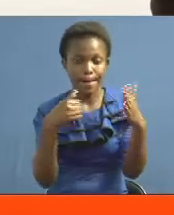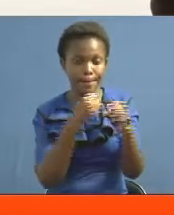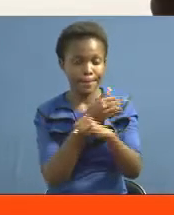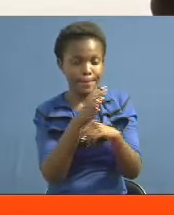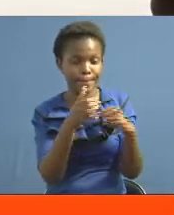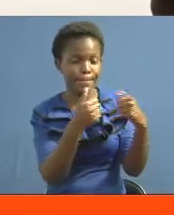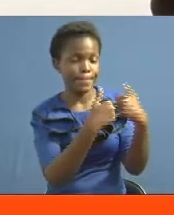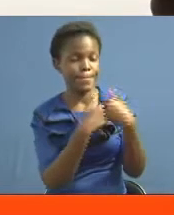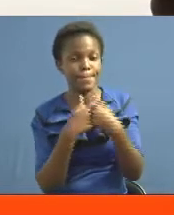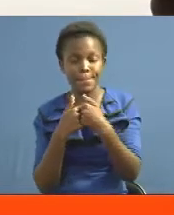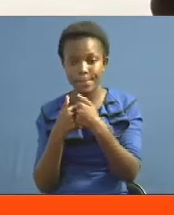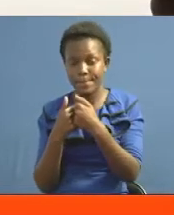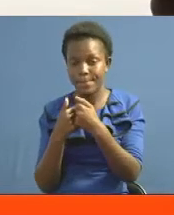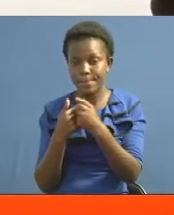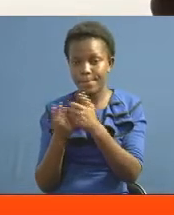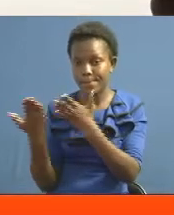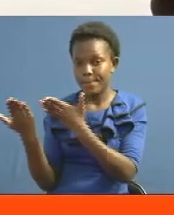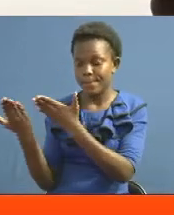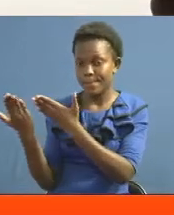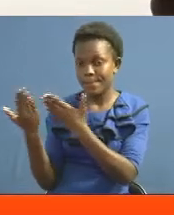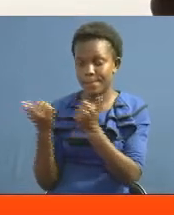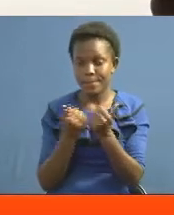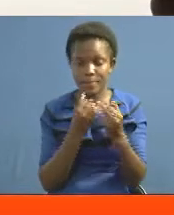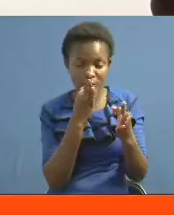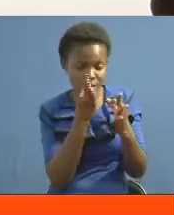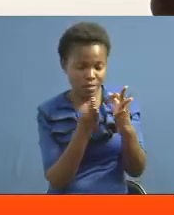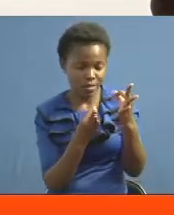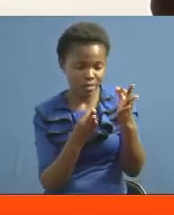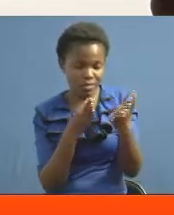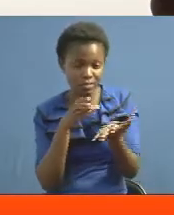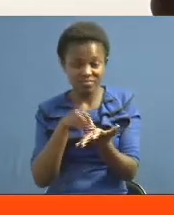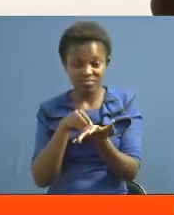A similar loss is expected this year if this situation remains the same.